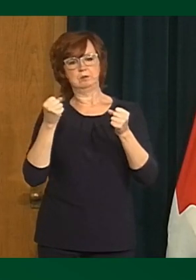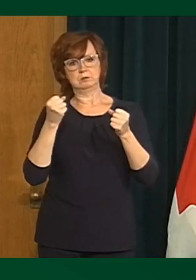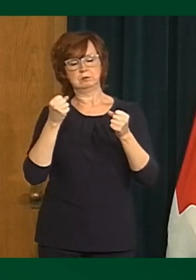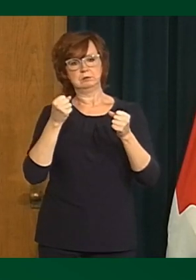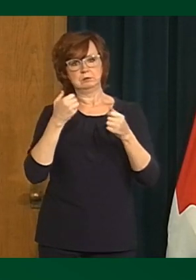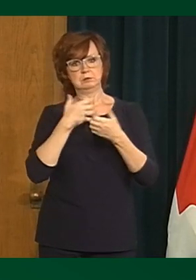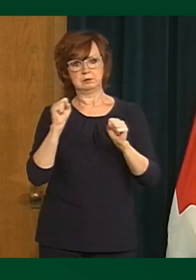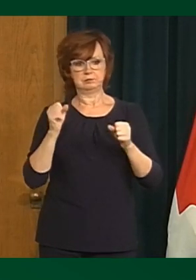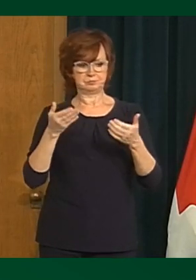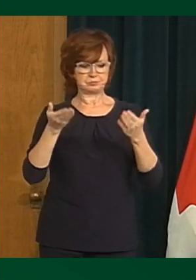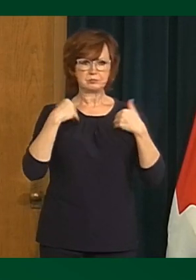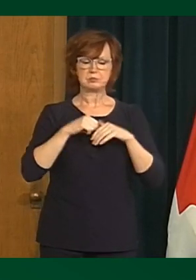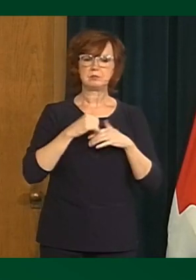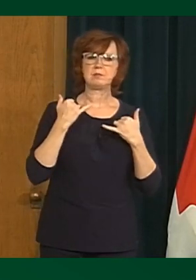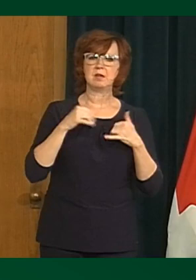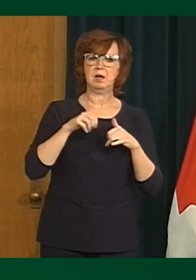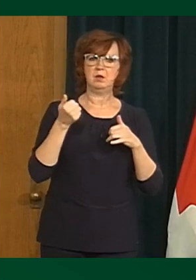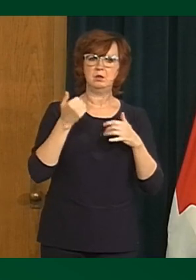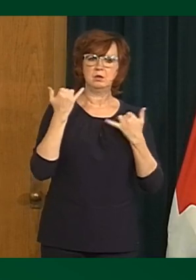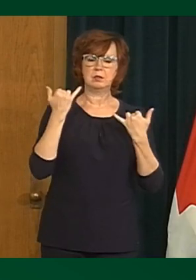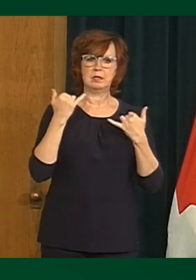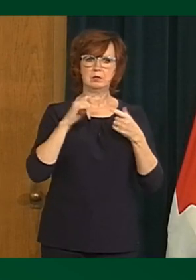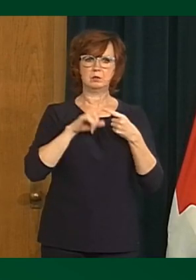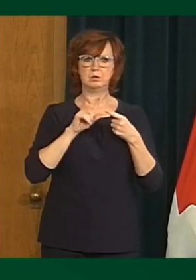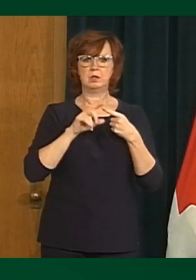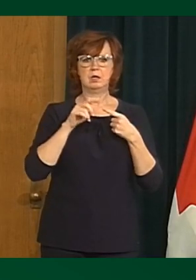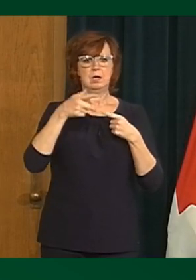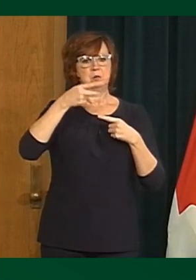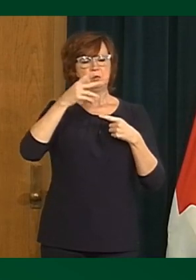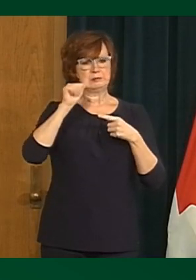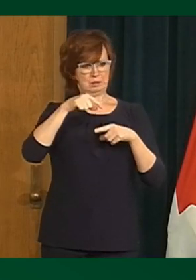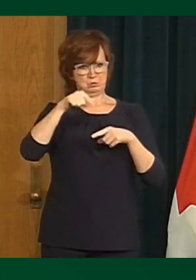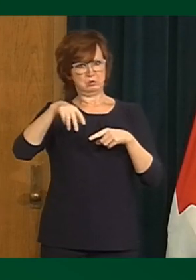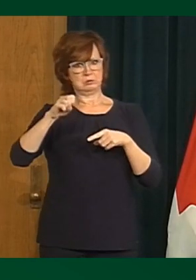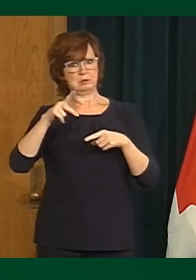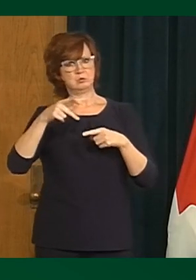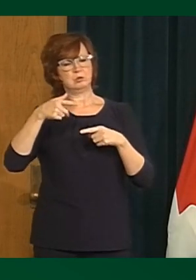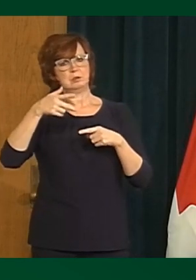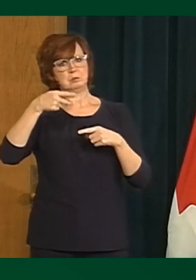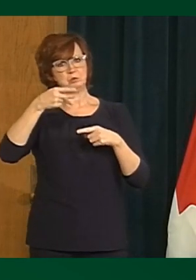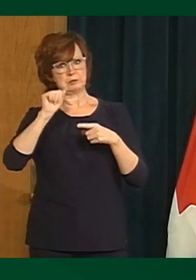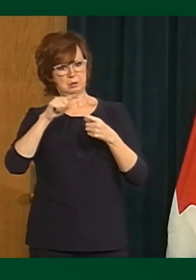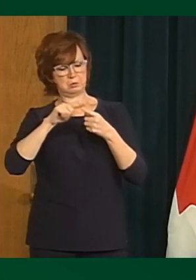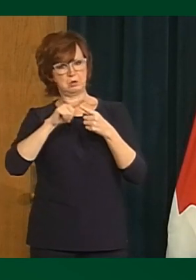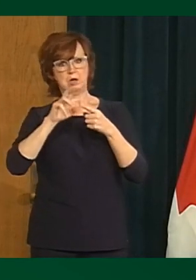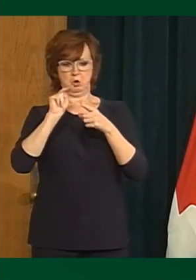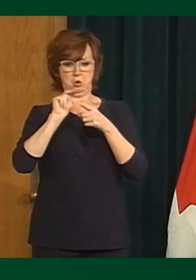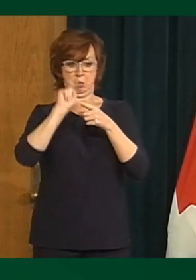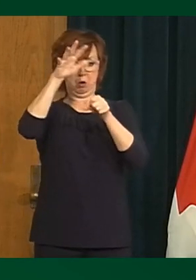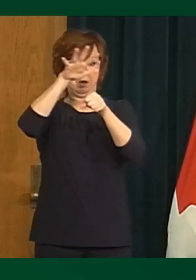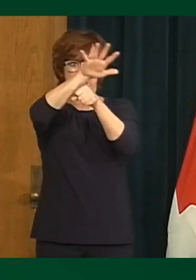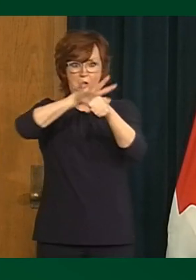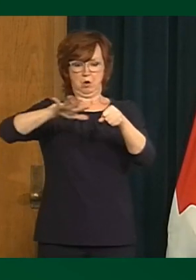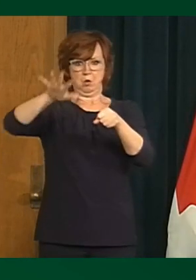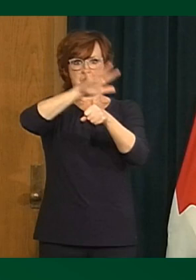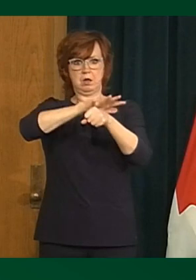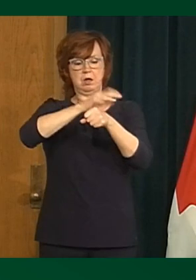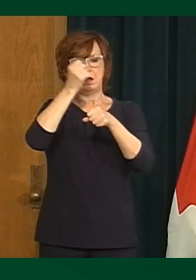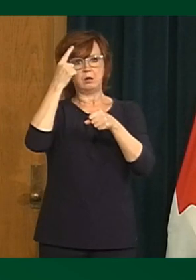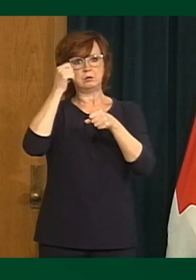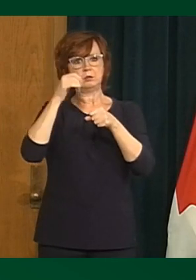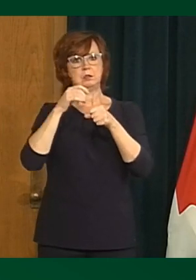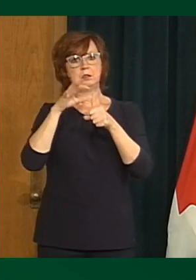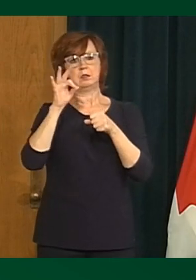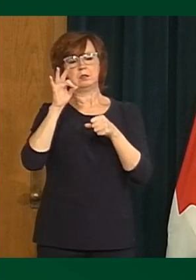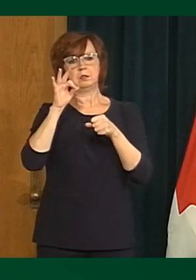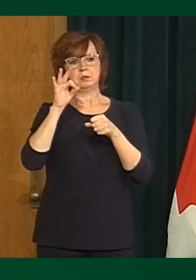the ground north of Prince Albert in the Fort Alicorn area, where they are doing a large amount of work alongside our public